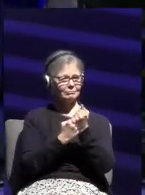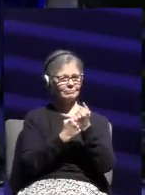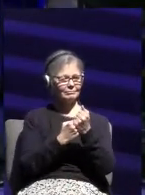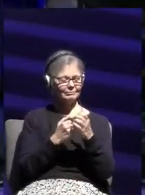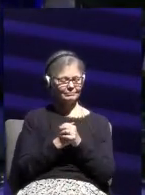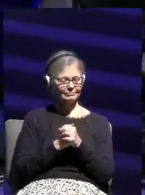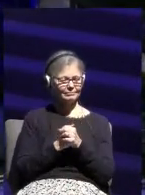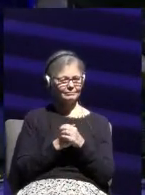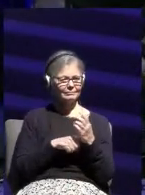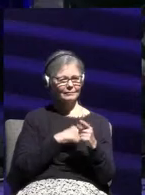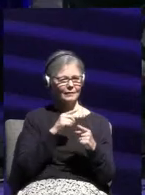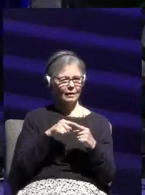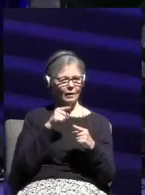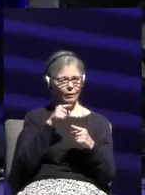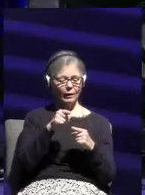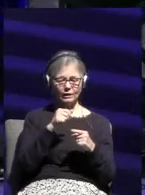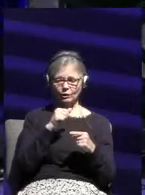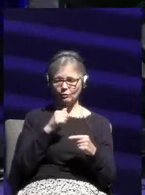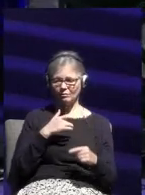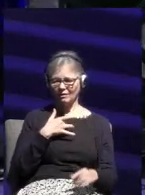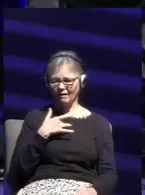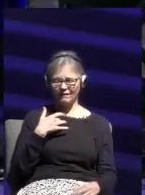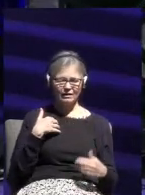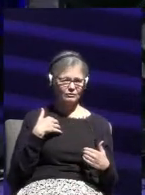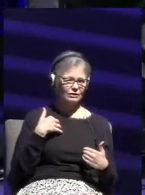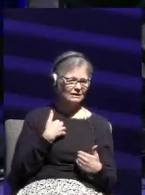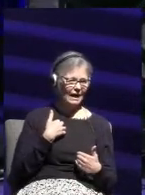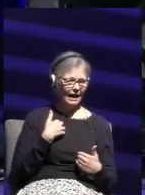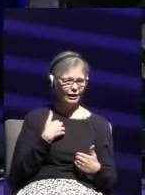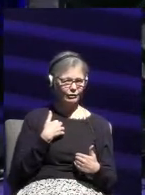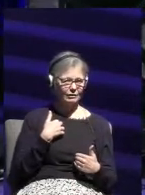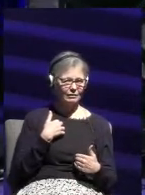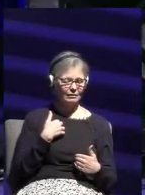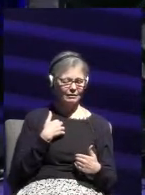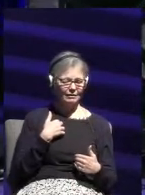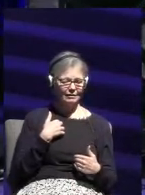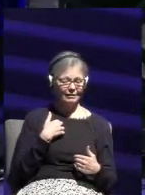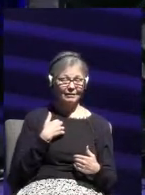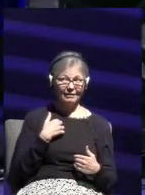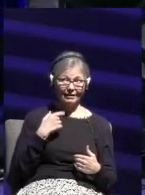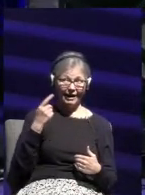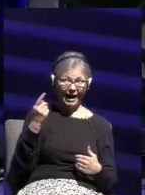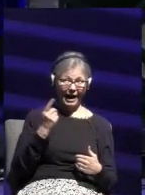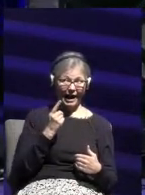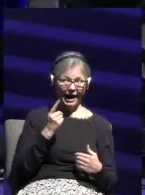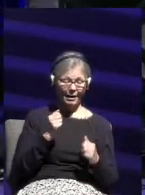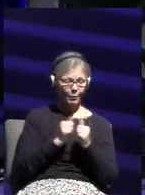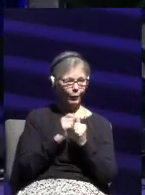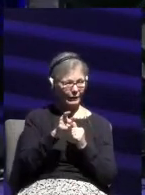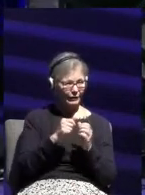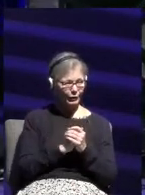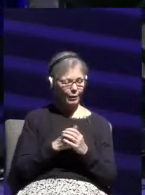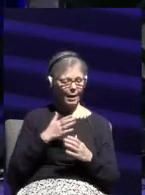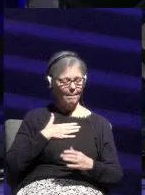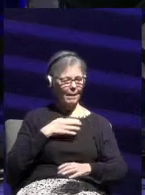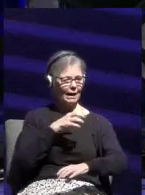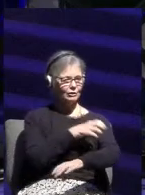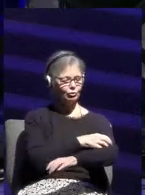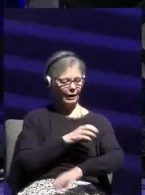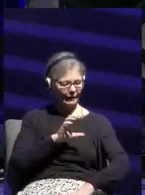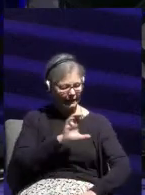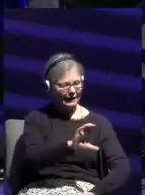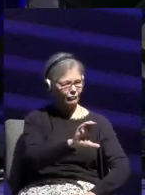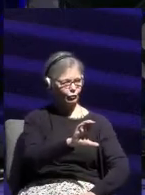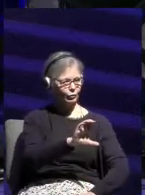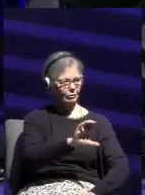when you don't have the strength, because we're linked, it'll be my strength. And